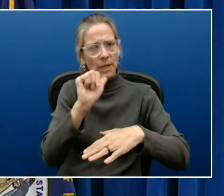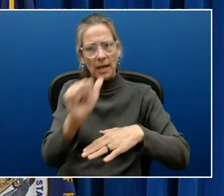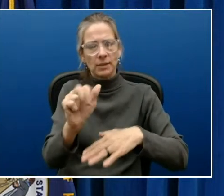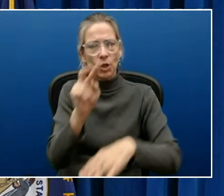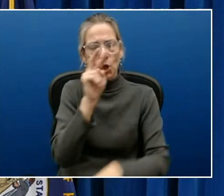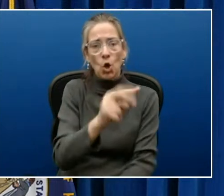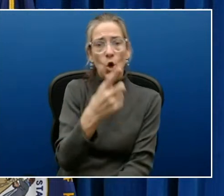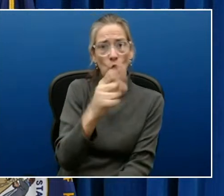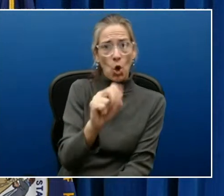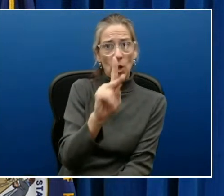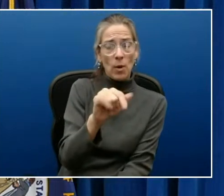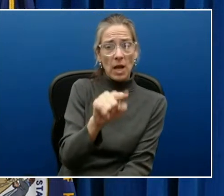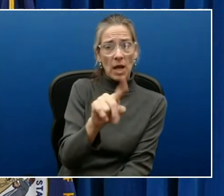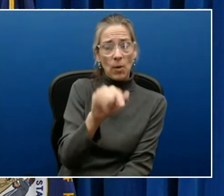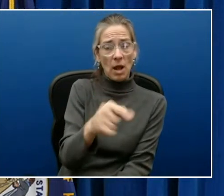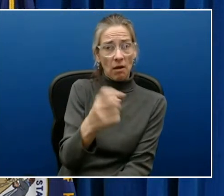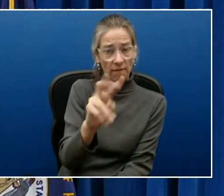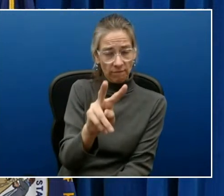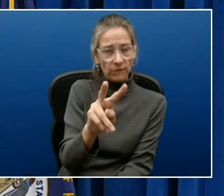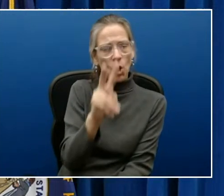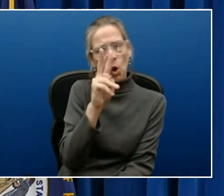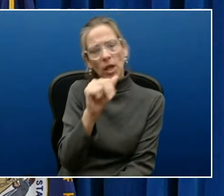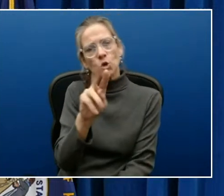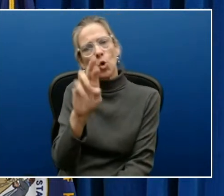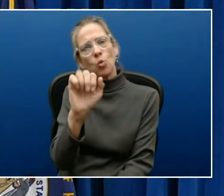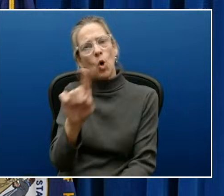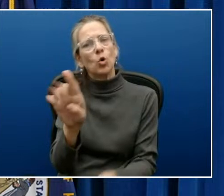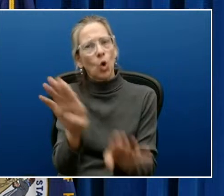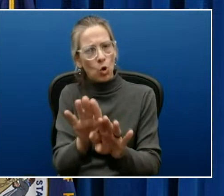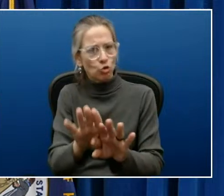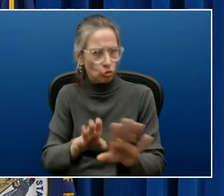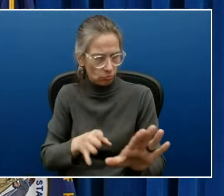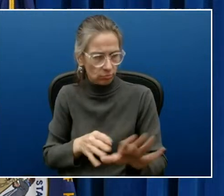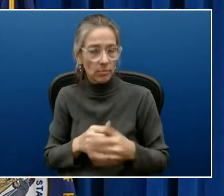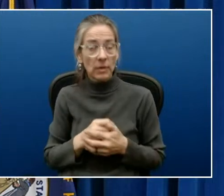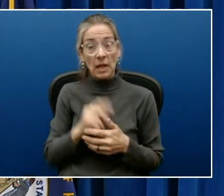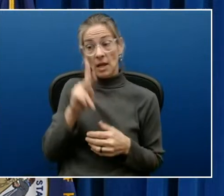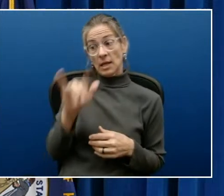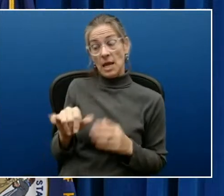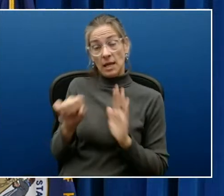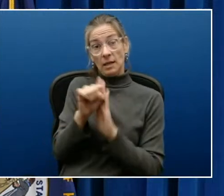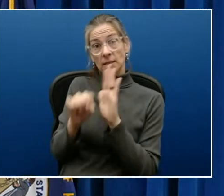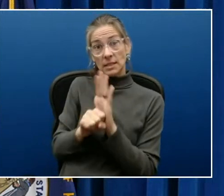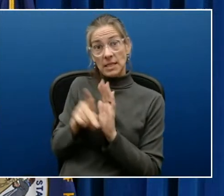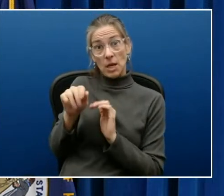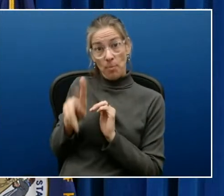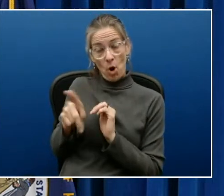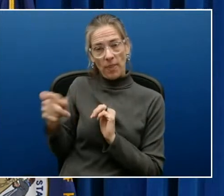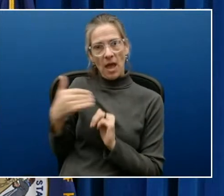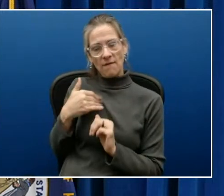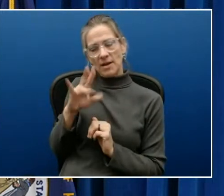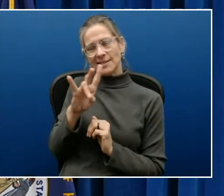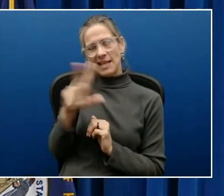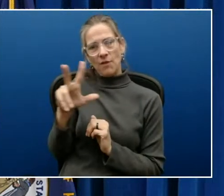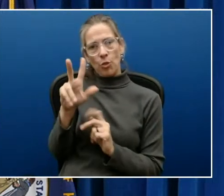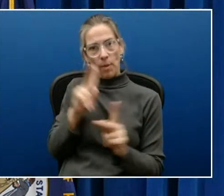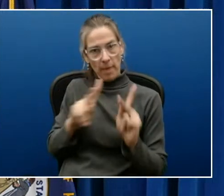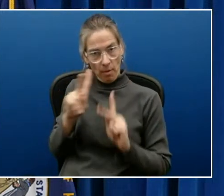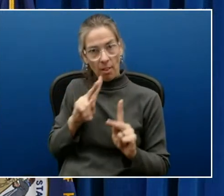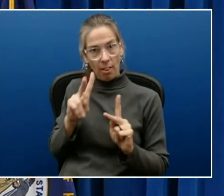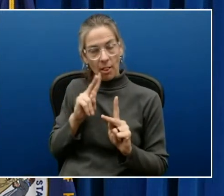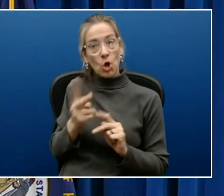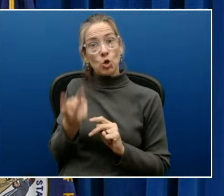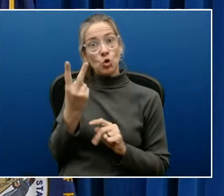goky.ky.gov to keep up with road closures. Kentucky State Parks are continuing to shelter 73 people at 2 state